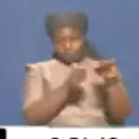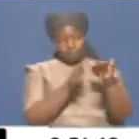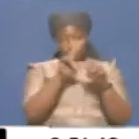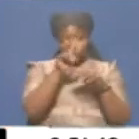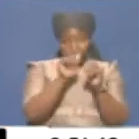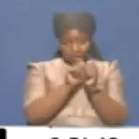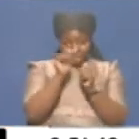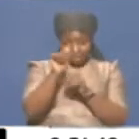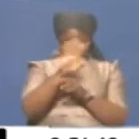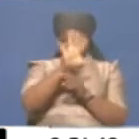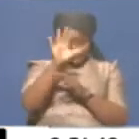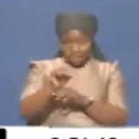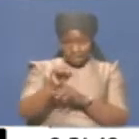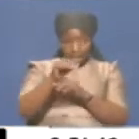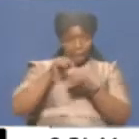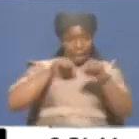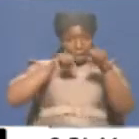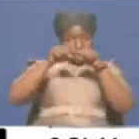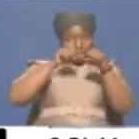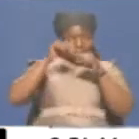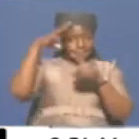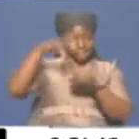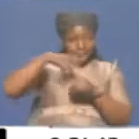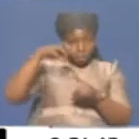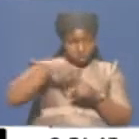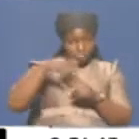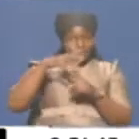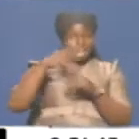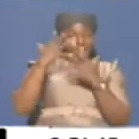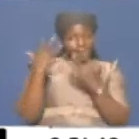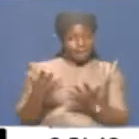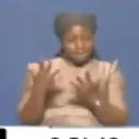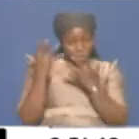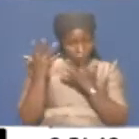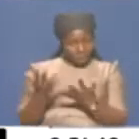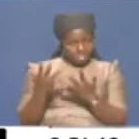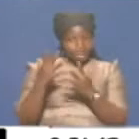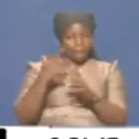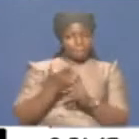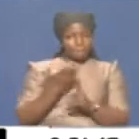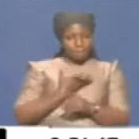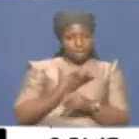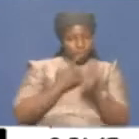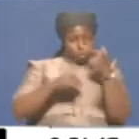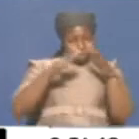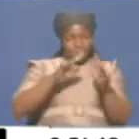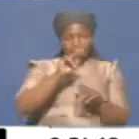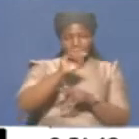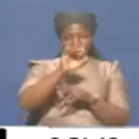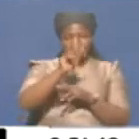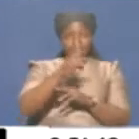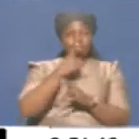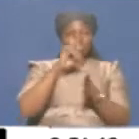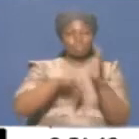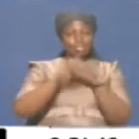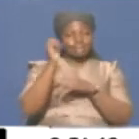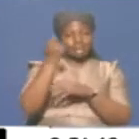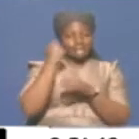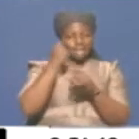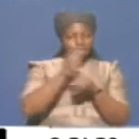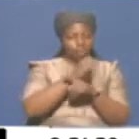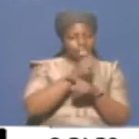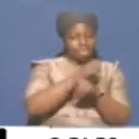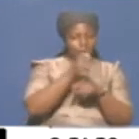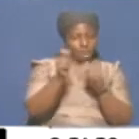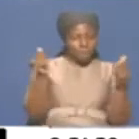2016 Africa Boxing Championship lightweight gold medalist Nick Okoth says Kenyan pugilists are responding well to training ahead of the